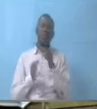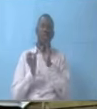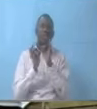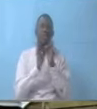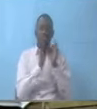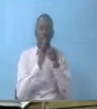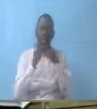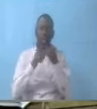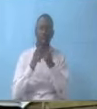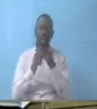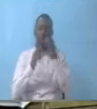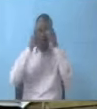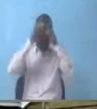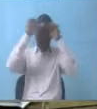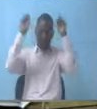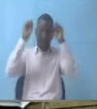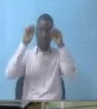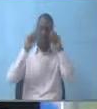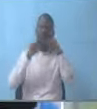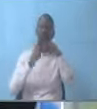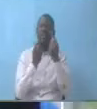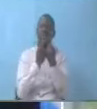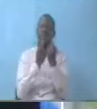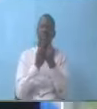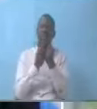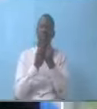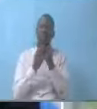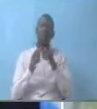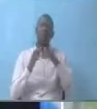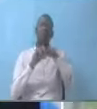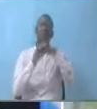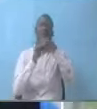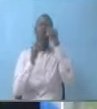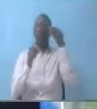excesses and government overreach, a very important case.